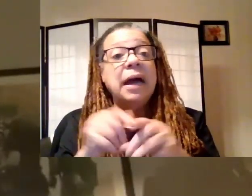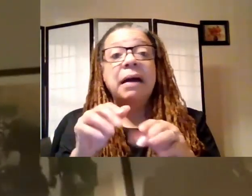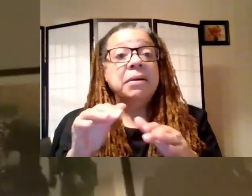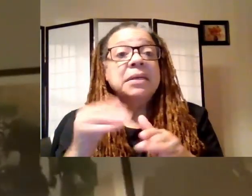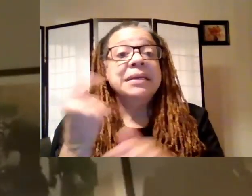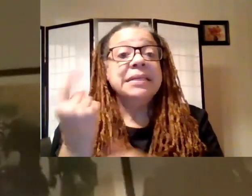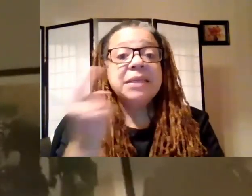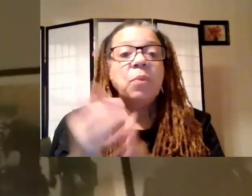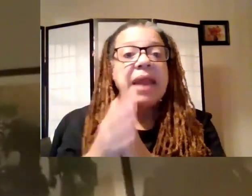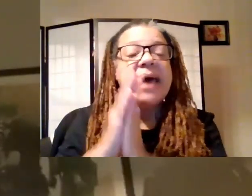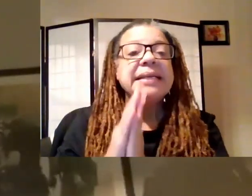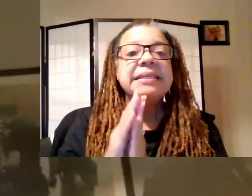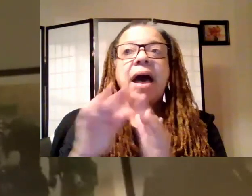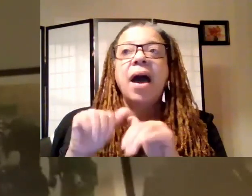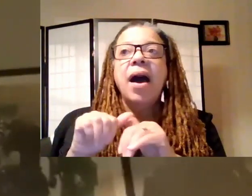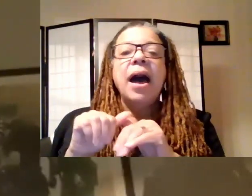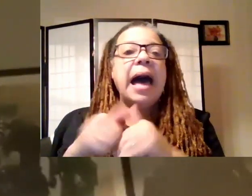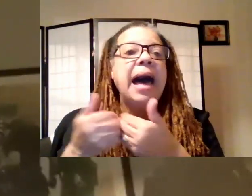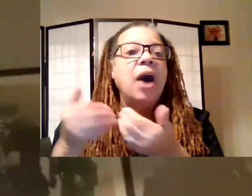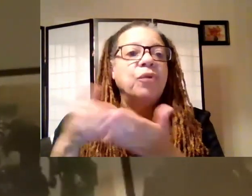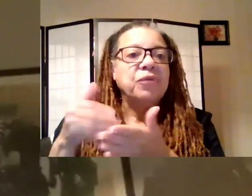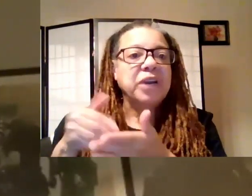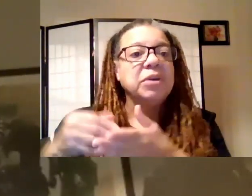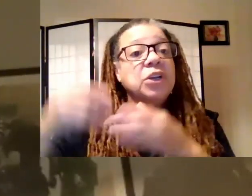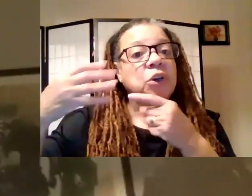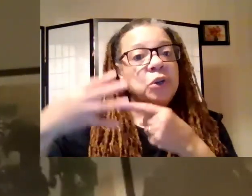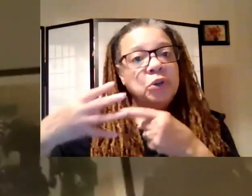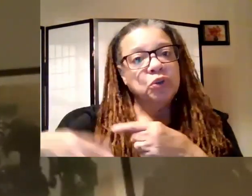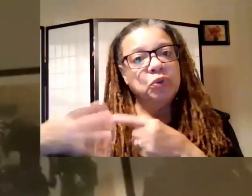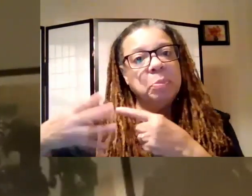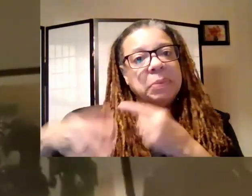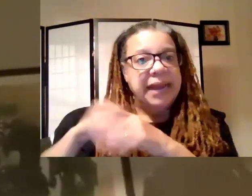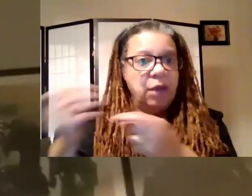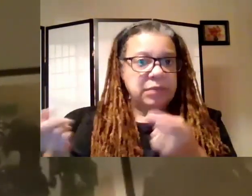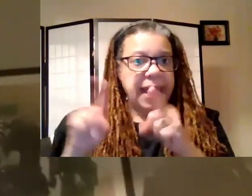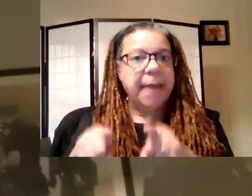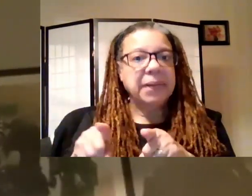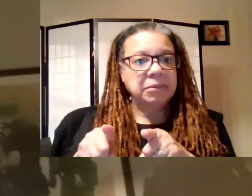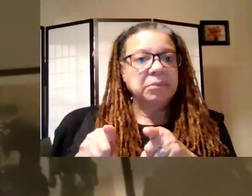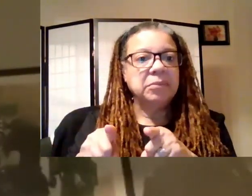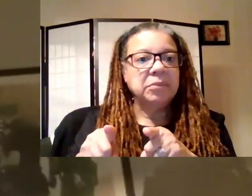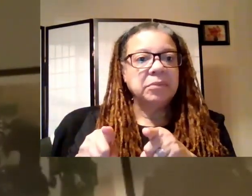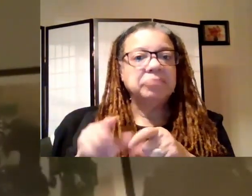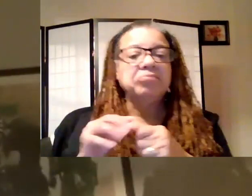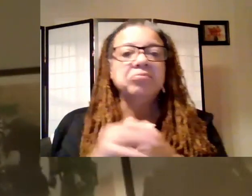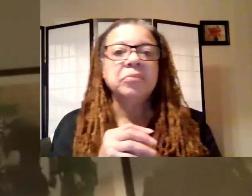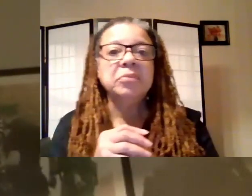someone asks, how frequent are bleed outs or other incidents in the clinics?